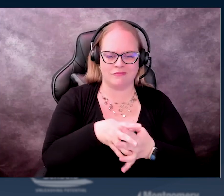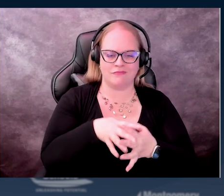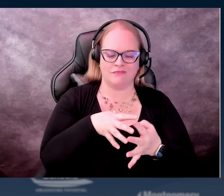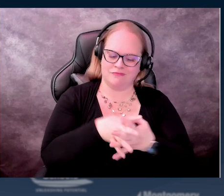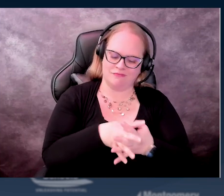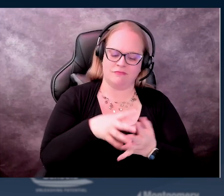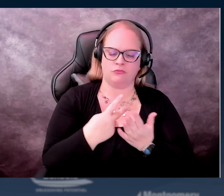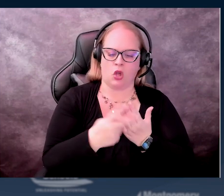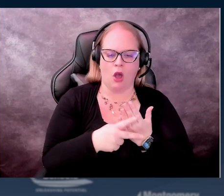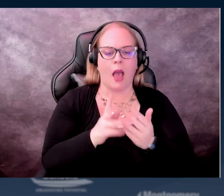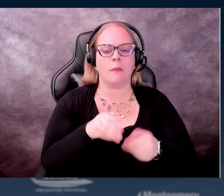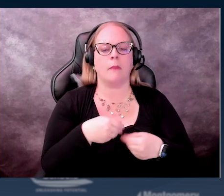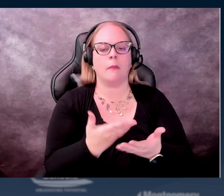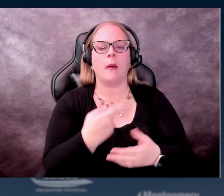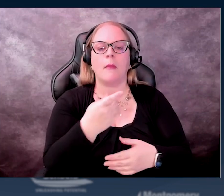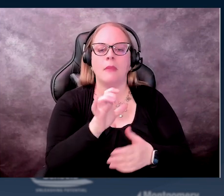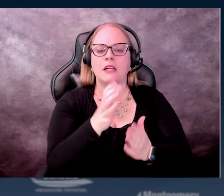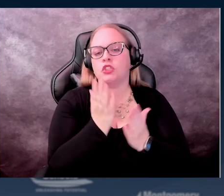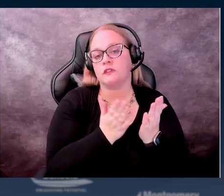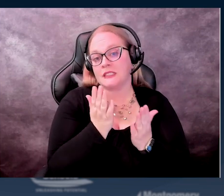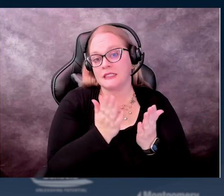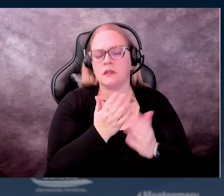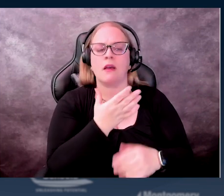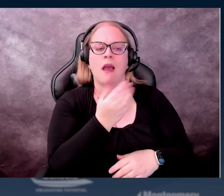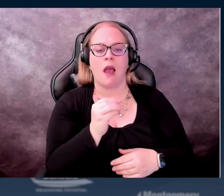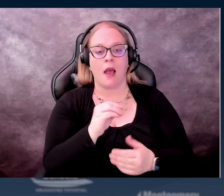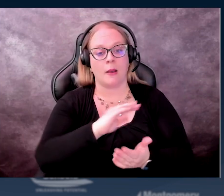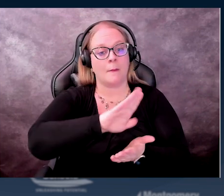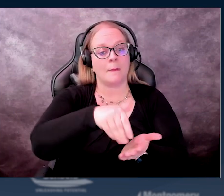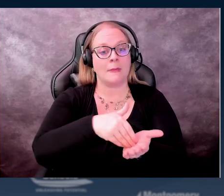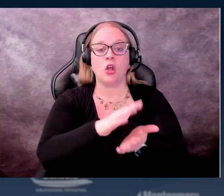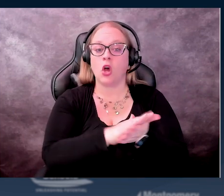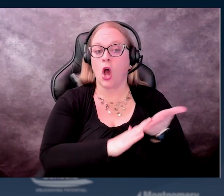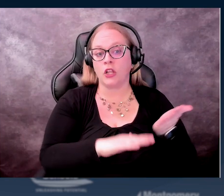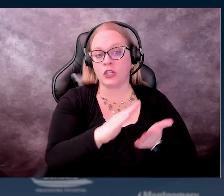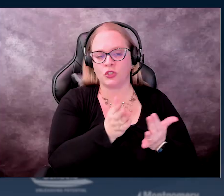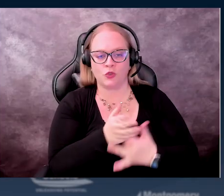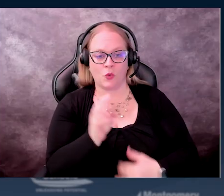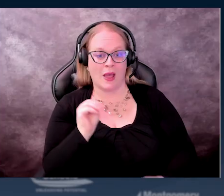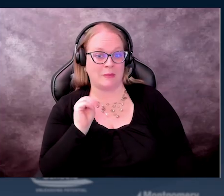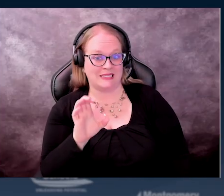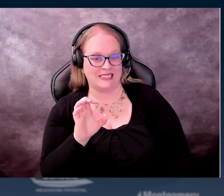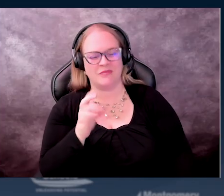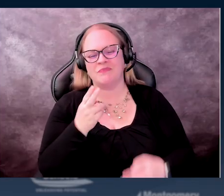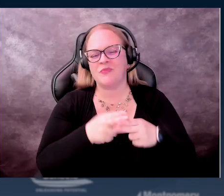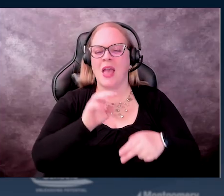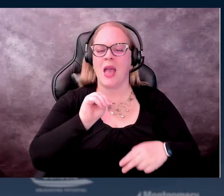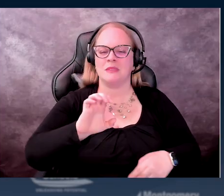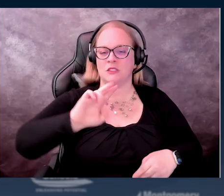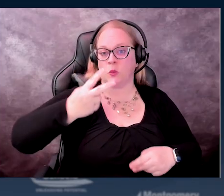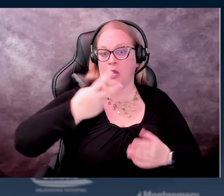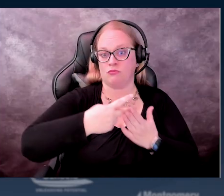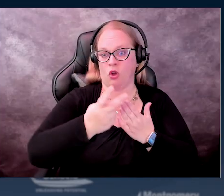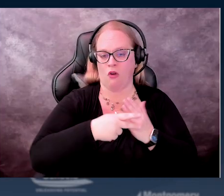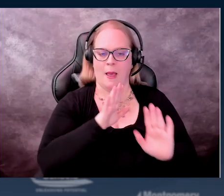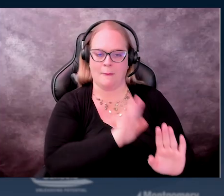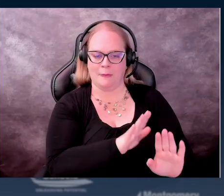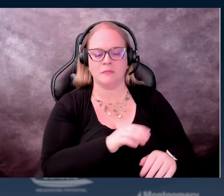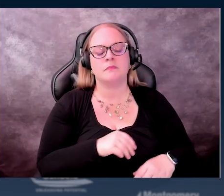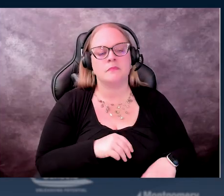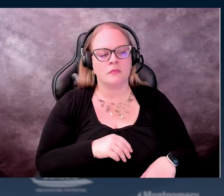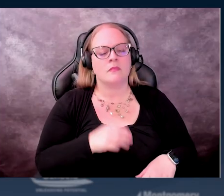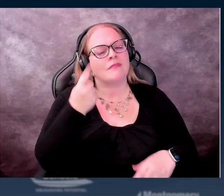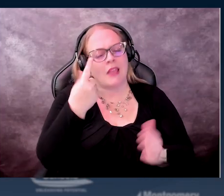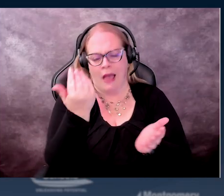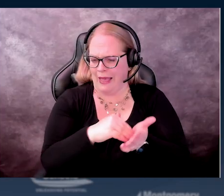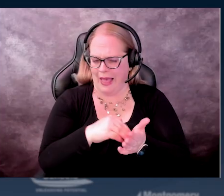the Middle College, Montgomery College at Middle College, MC squared. And again, we're capitalizing on what can be available at each of the